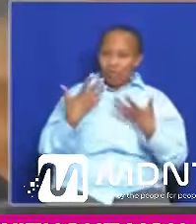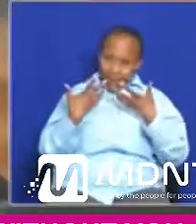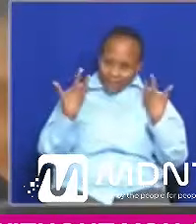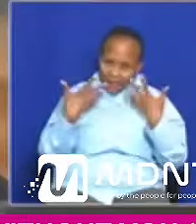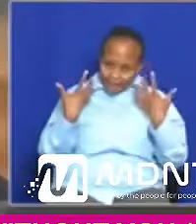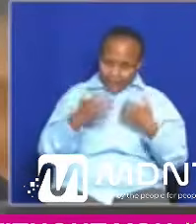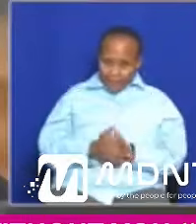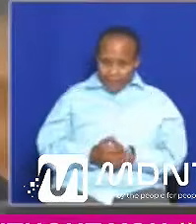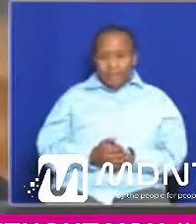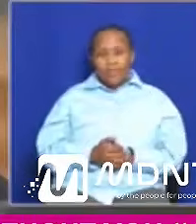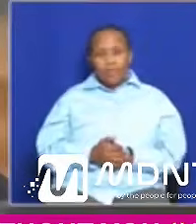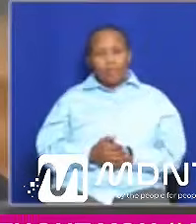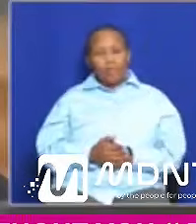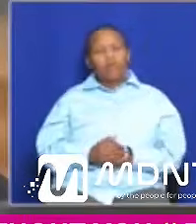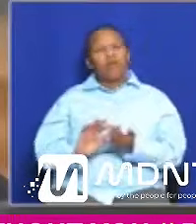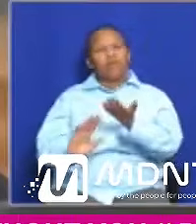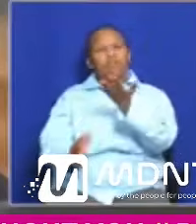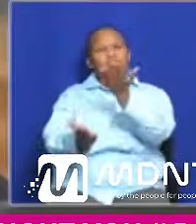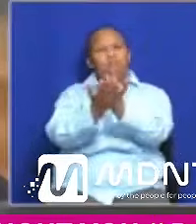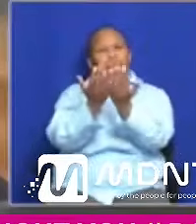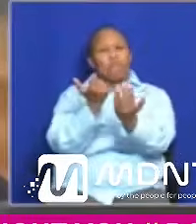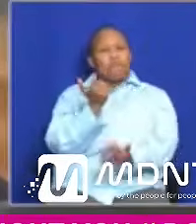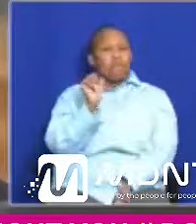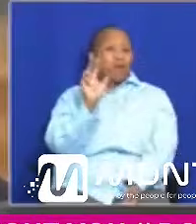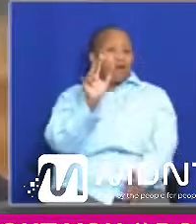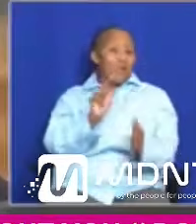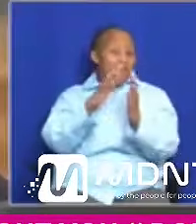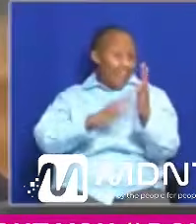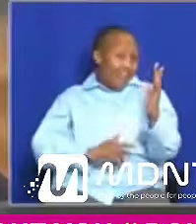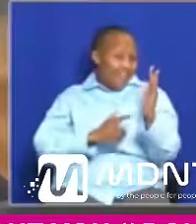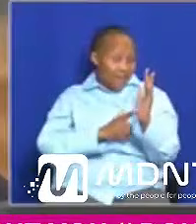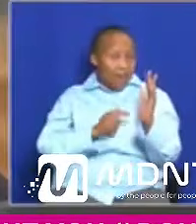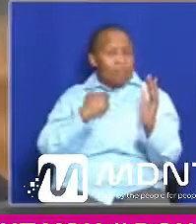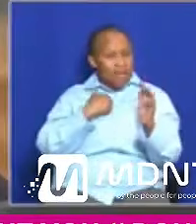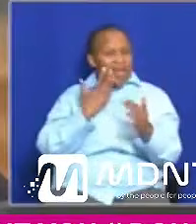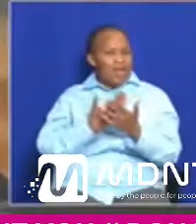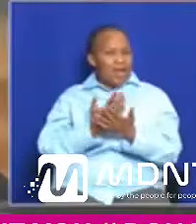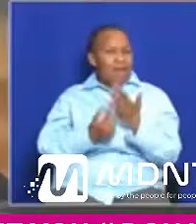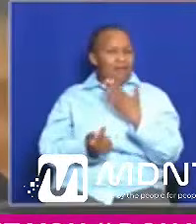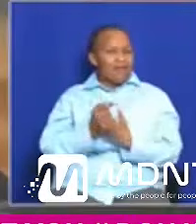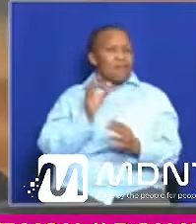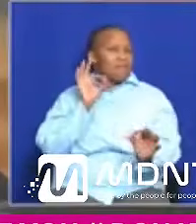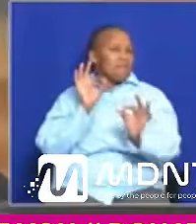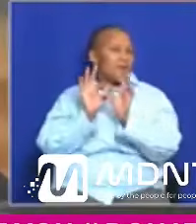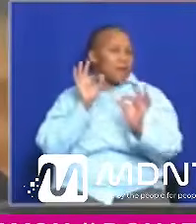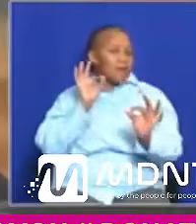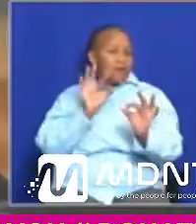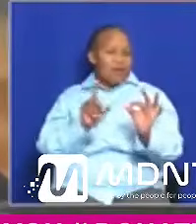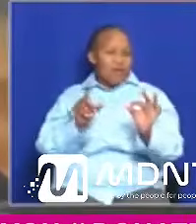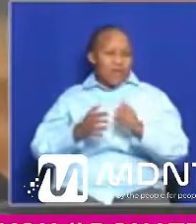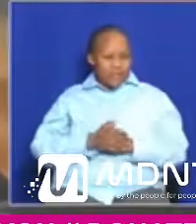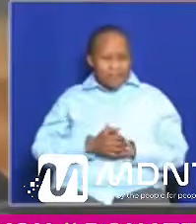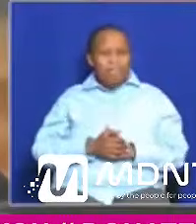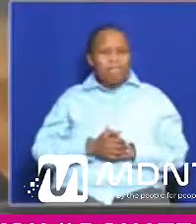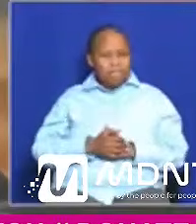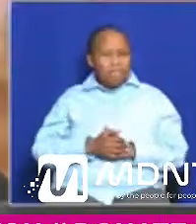affidavit, the supplementary affidavit, and I can raise this specifically to the manner in which those issues are